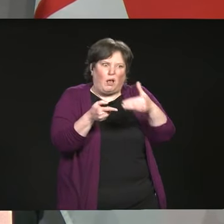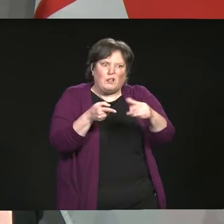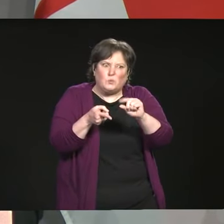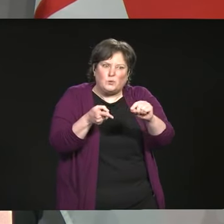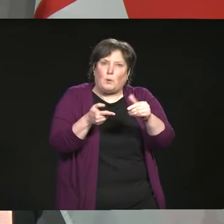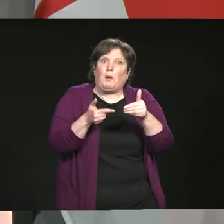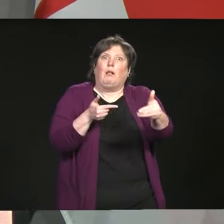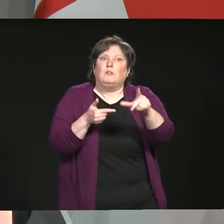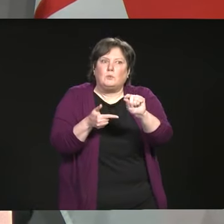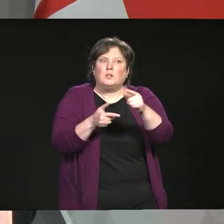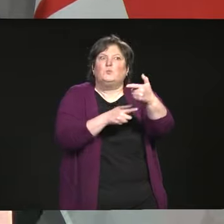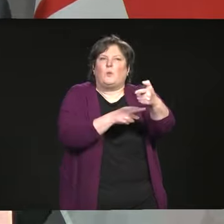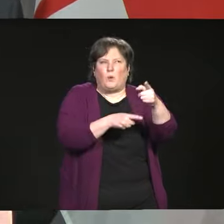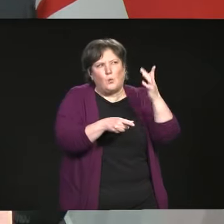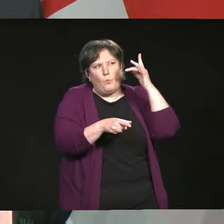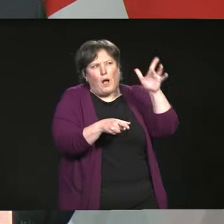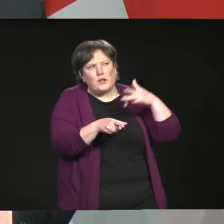appropriate response to this crisis?